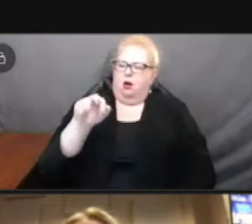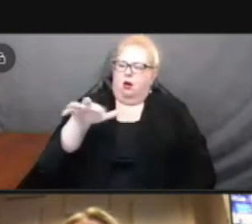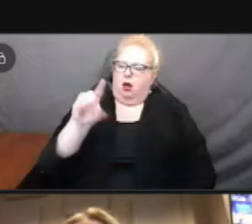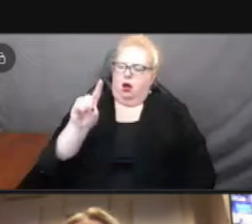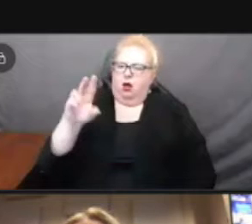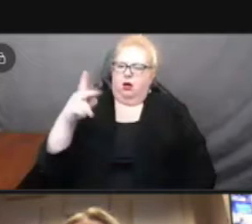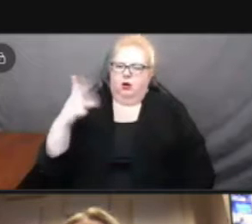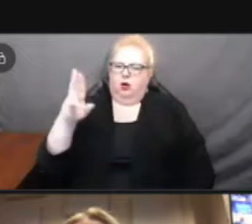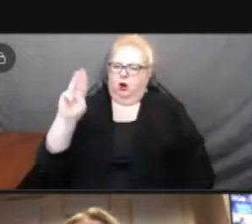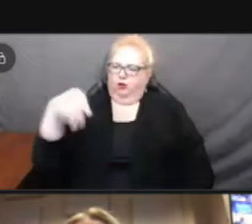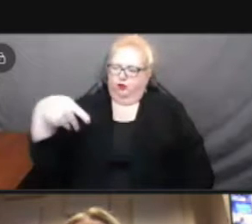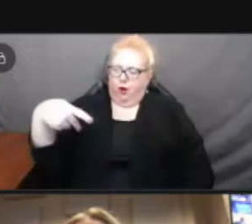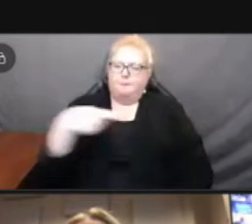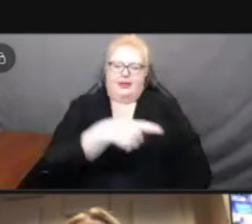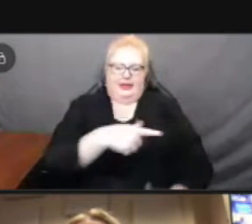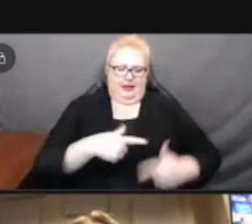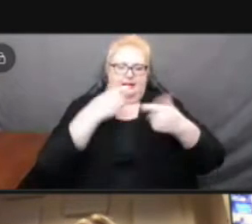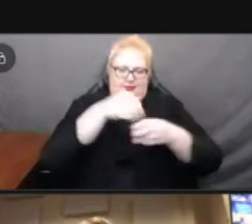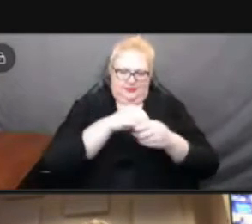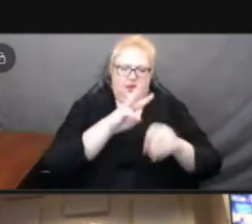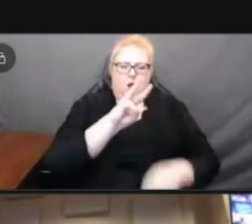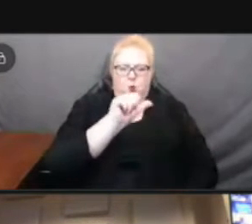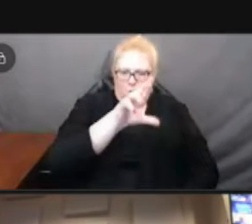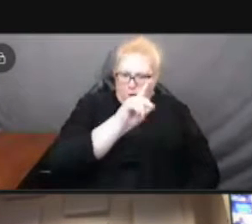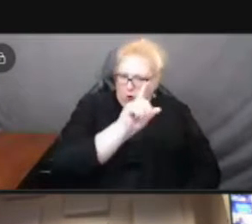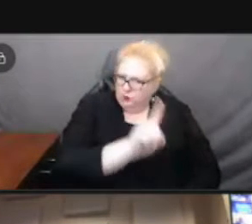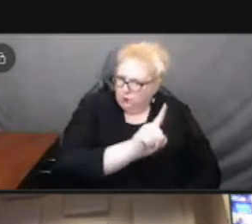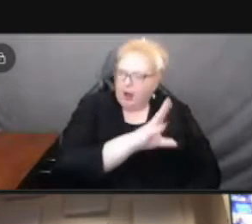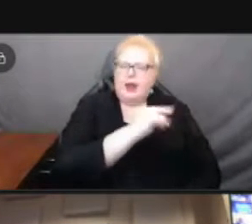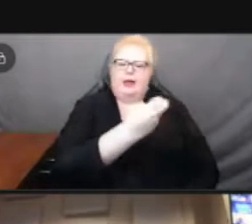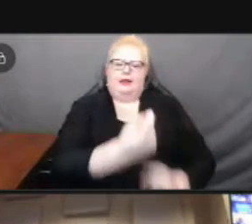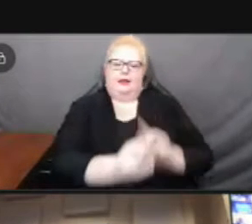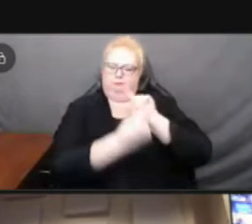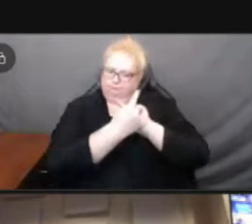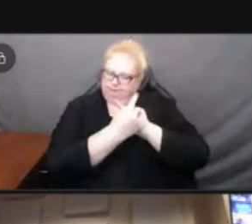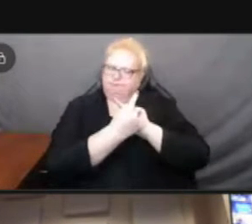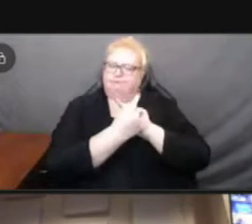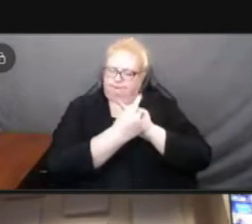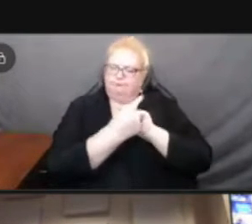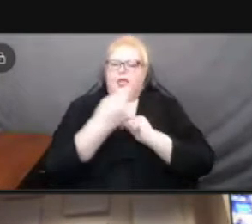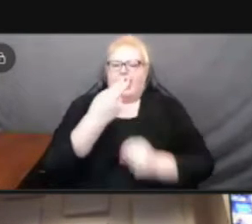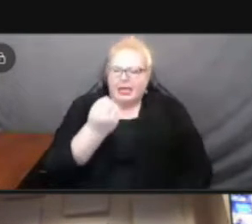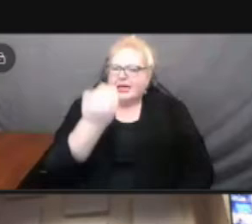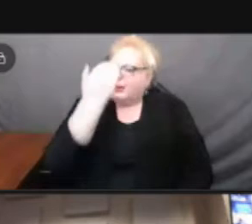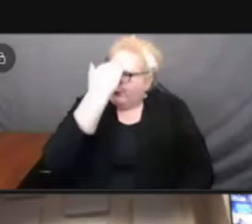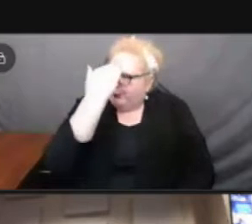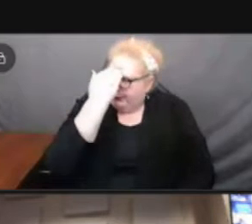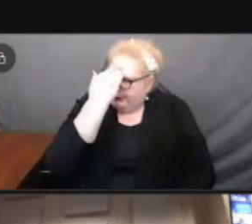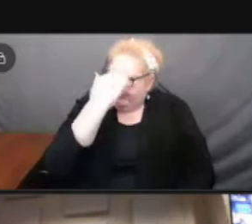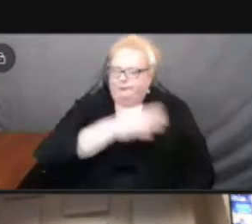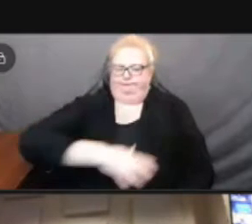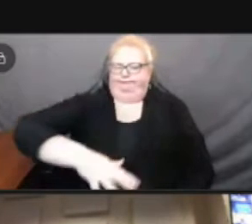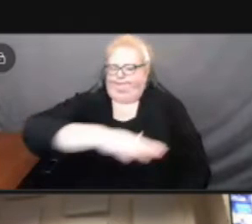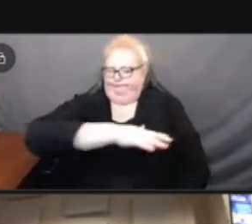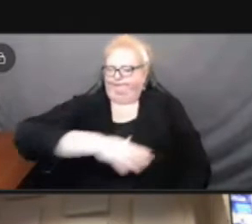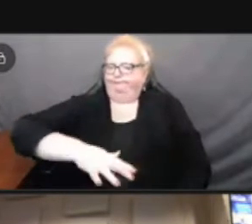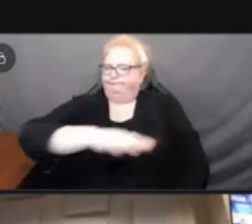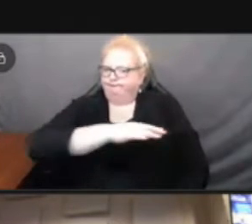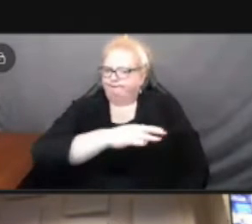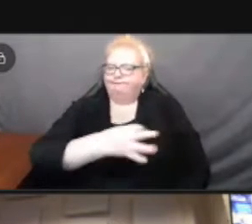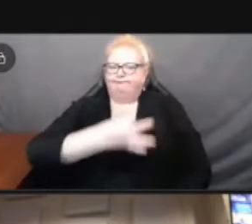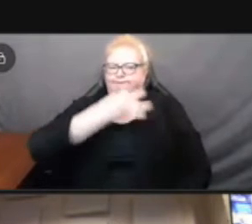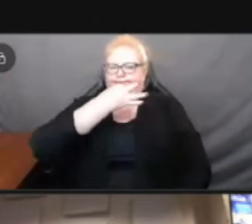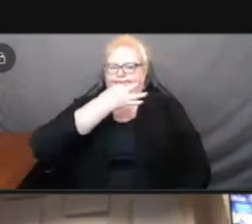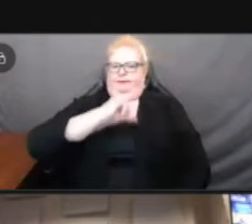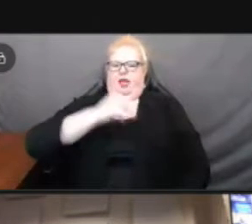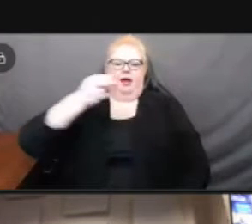he is a resident of that area, and he would know about the area and historic homes and things in that